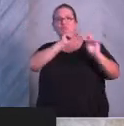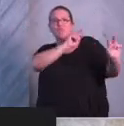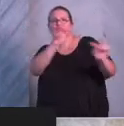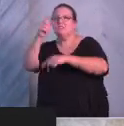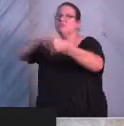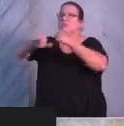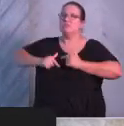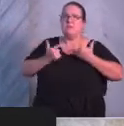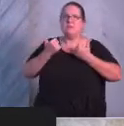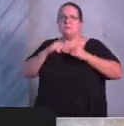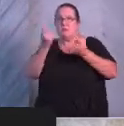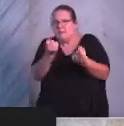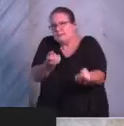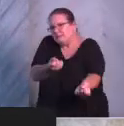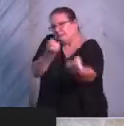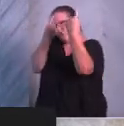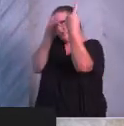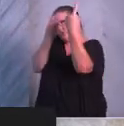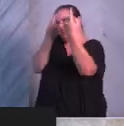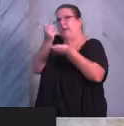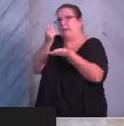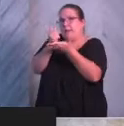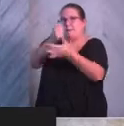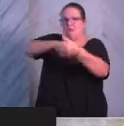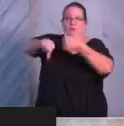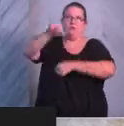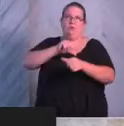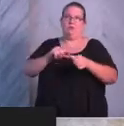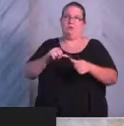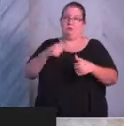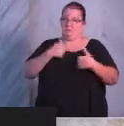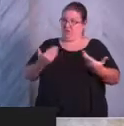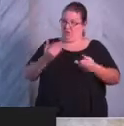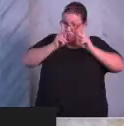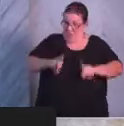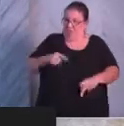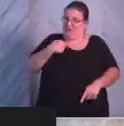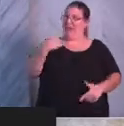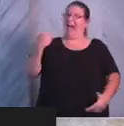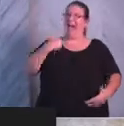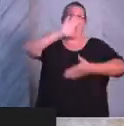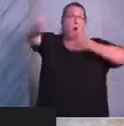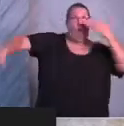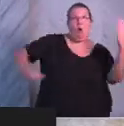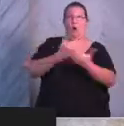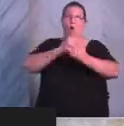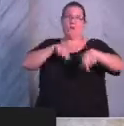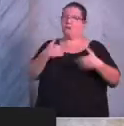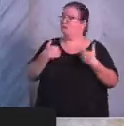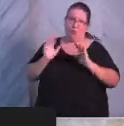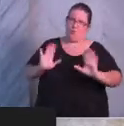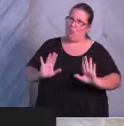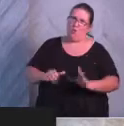and seek understanding and help along the way. I am not here as someone who claims to have all the answers, as we've just shared. I really